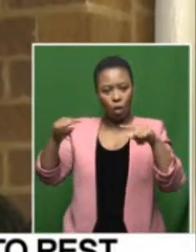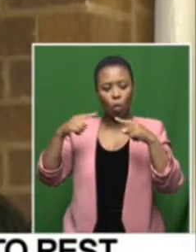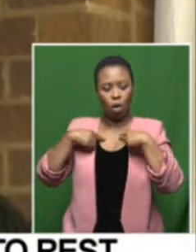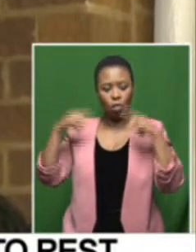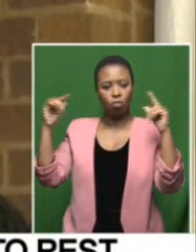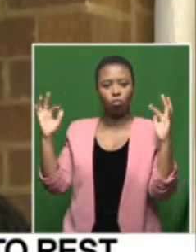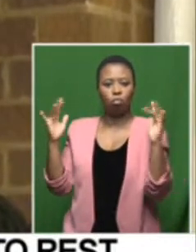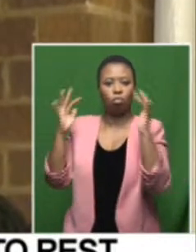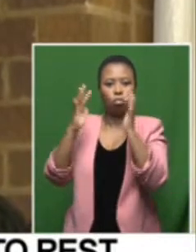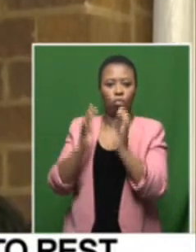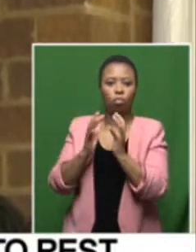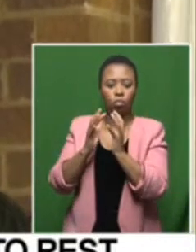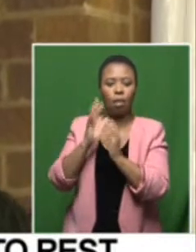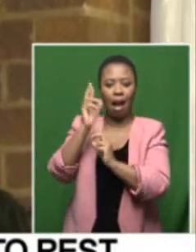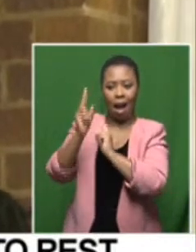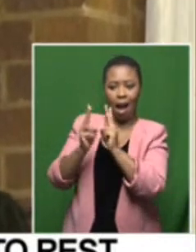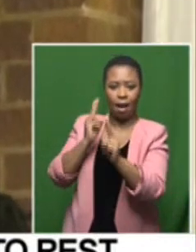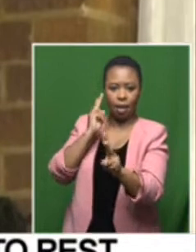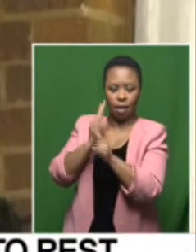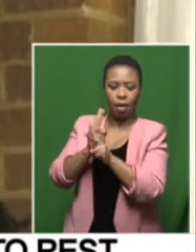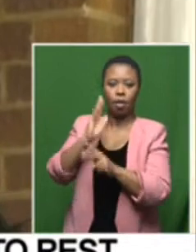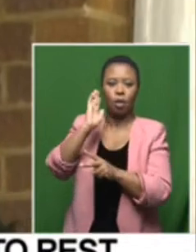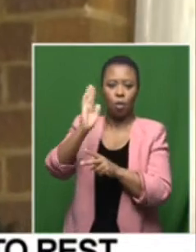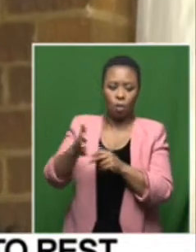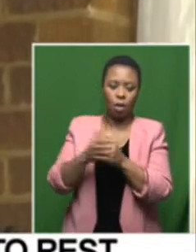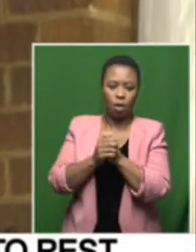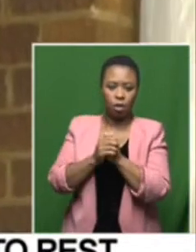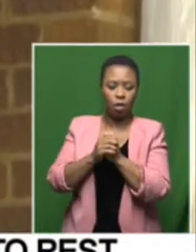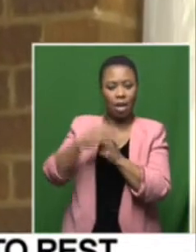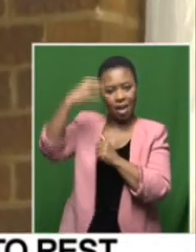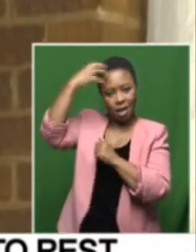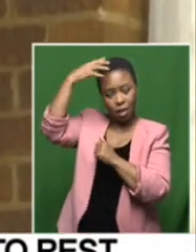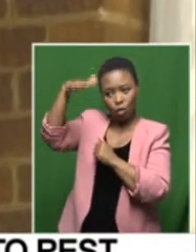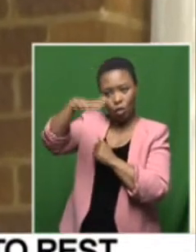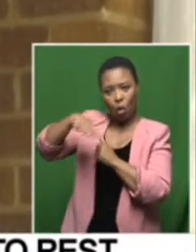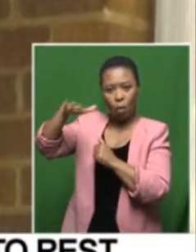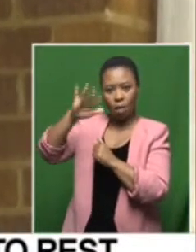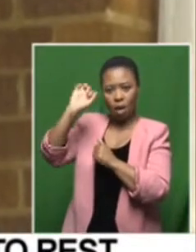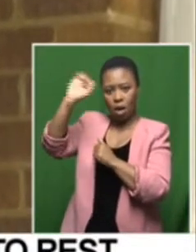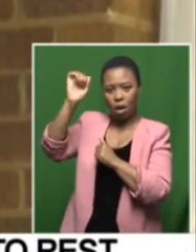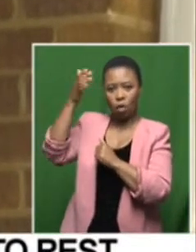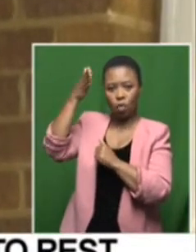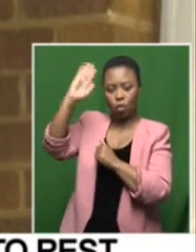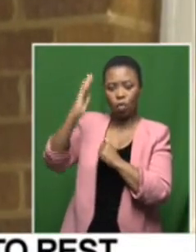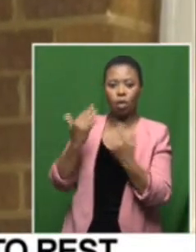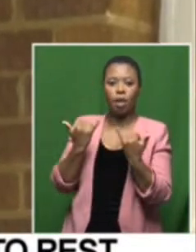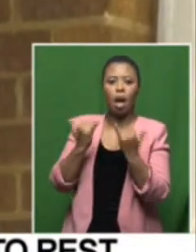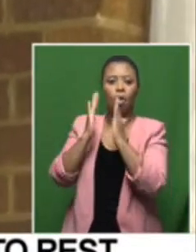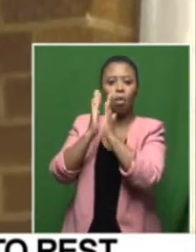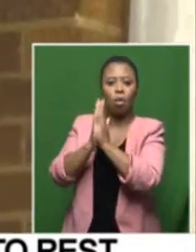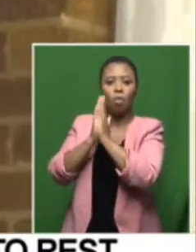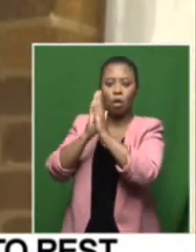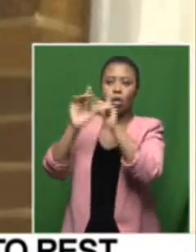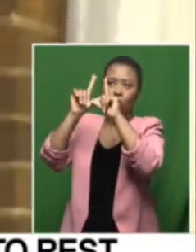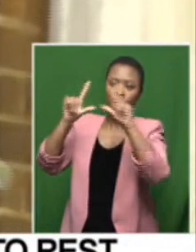gathered together again in God's kingdom, we pray to the Lord.